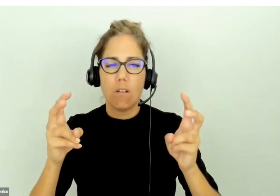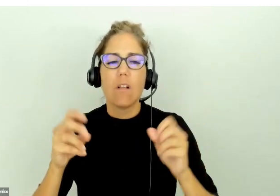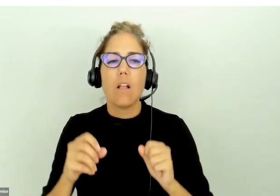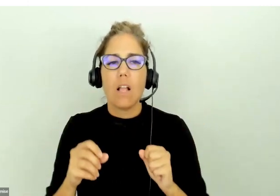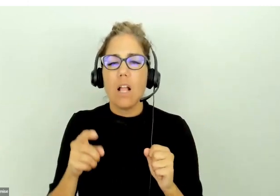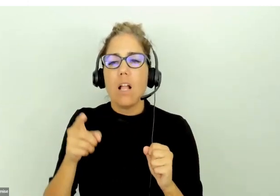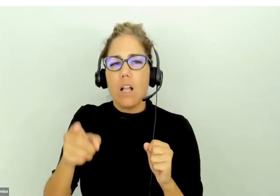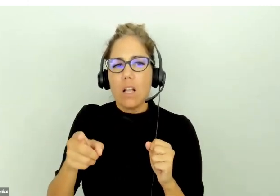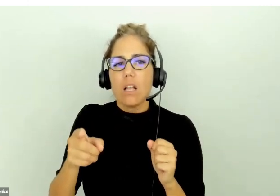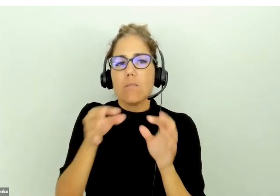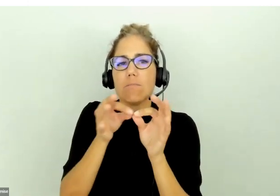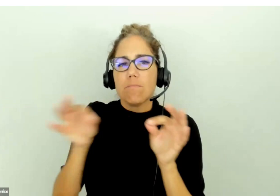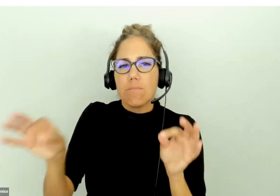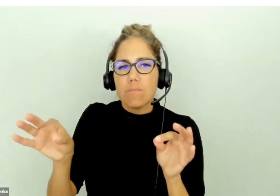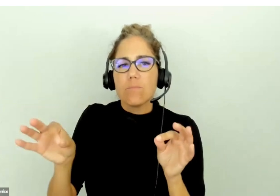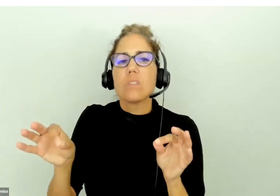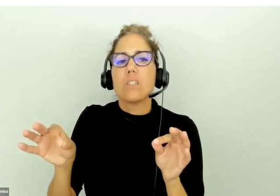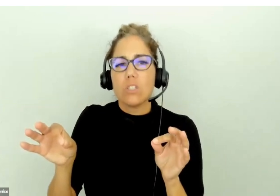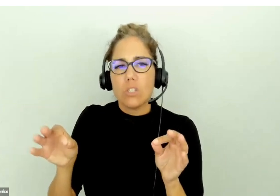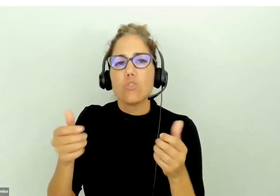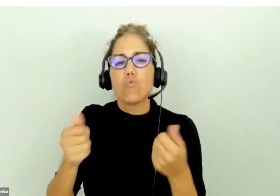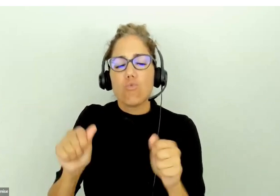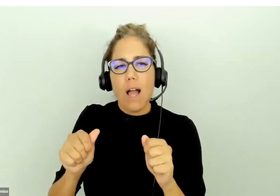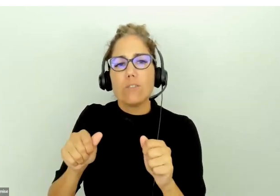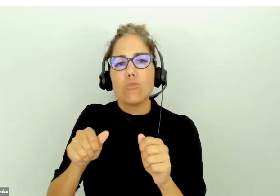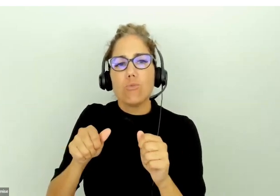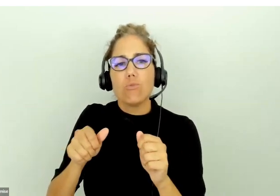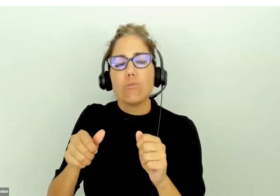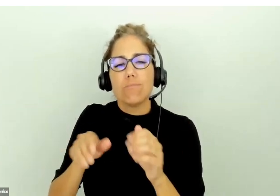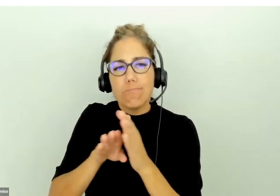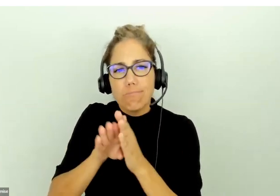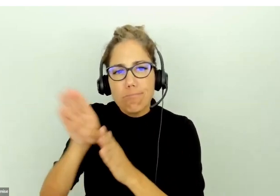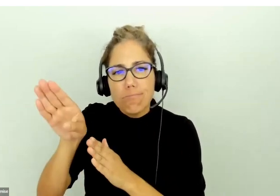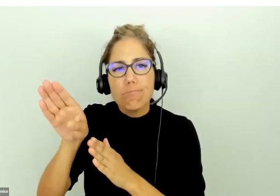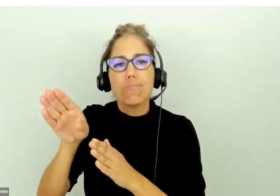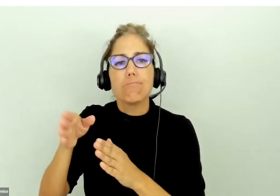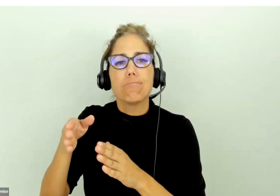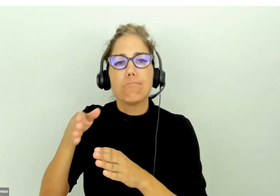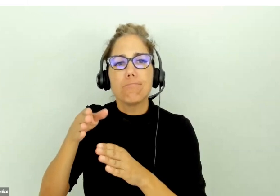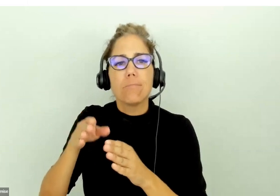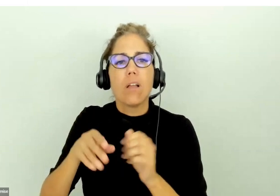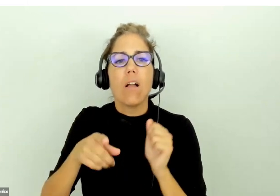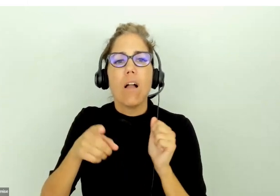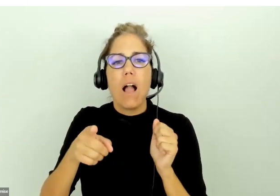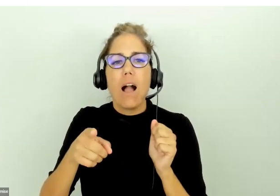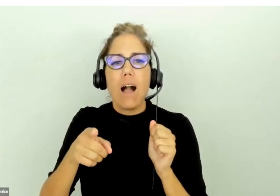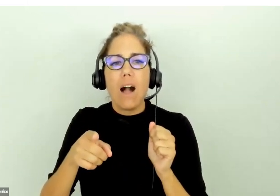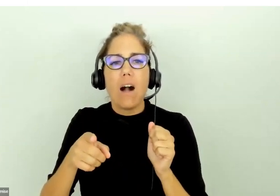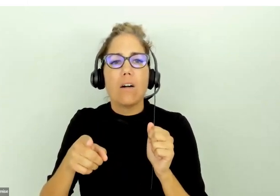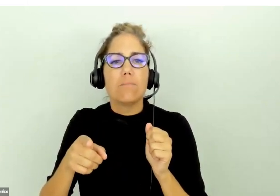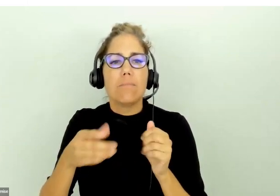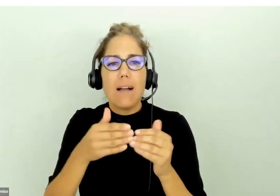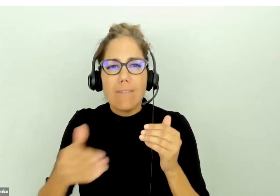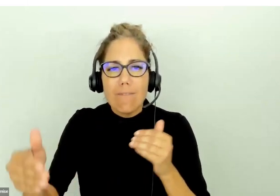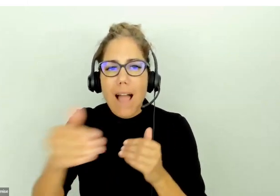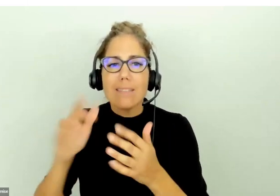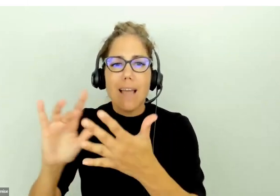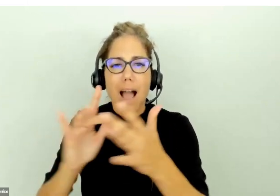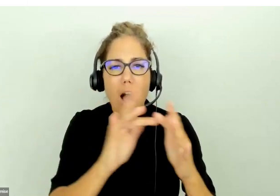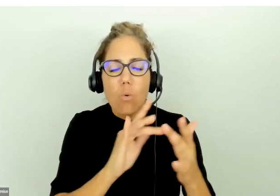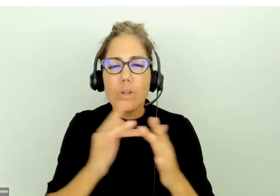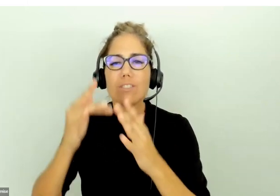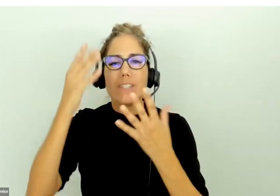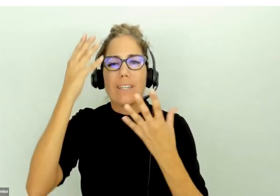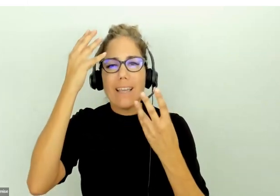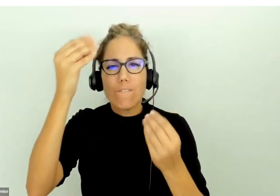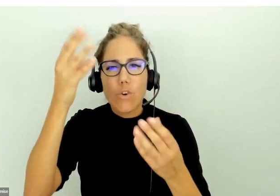upon and advance outreach so people know these systems exist, information and referral, assistance,